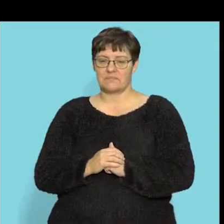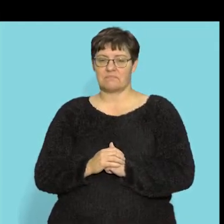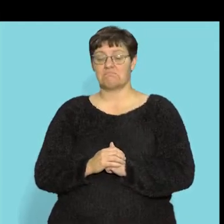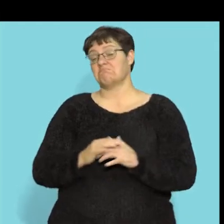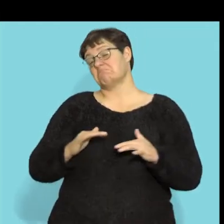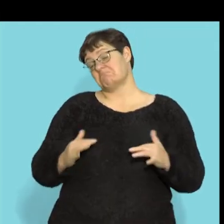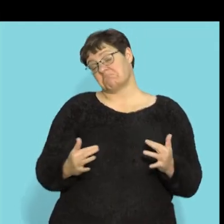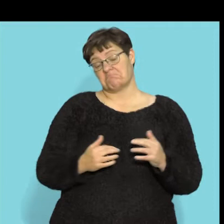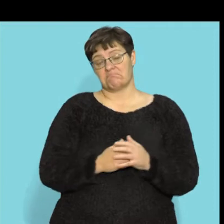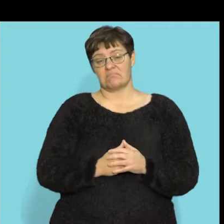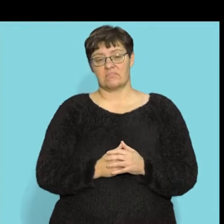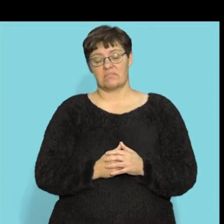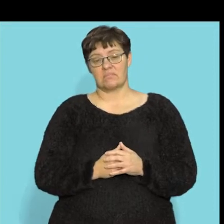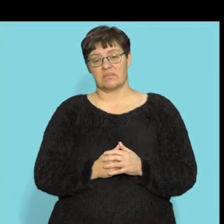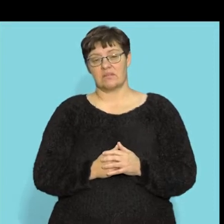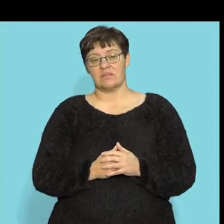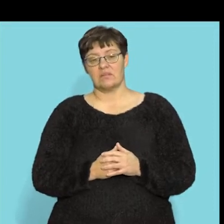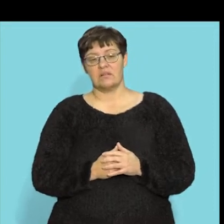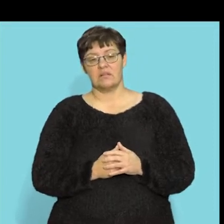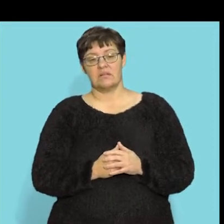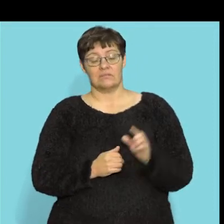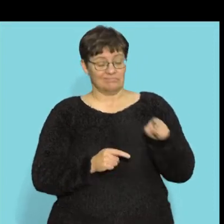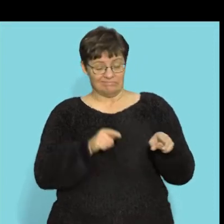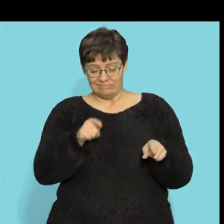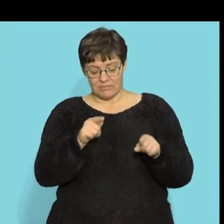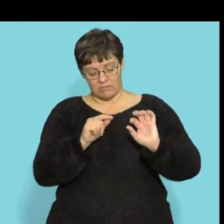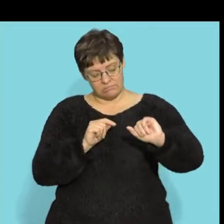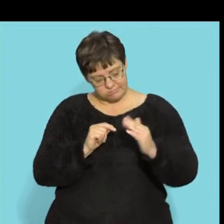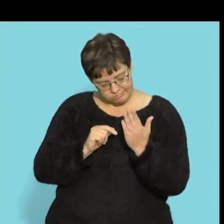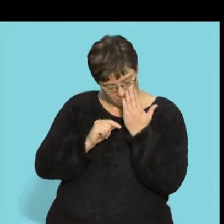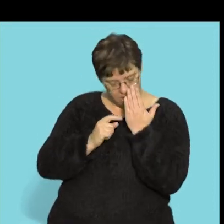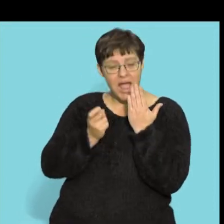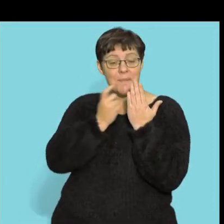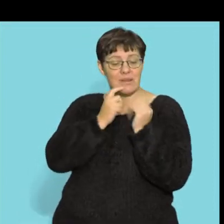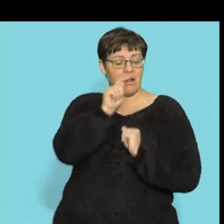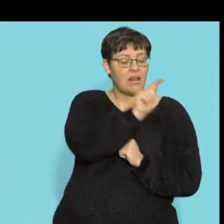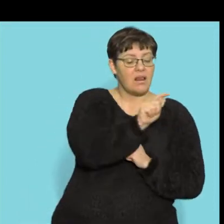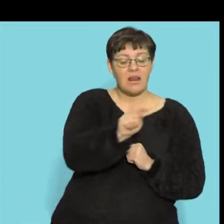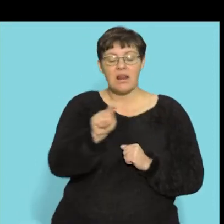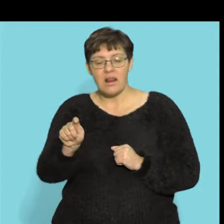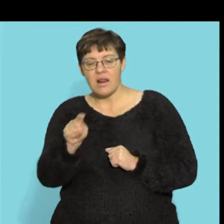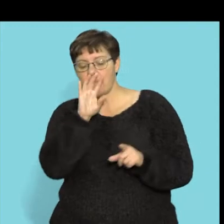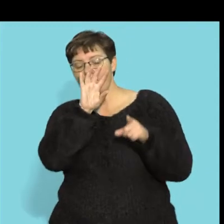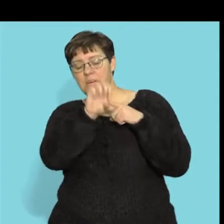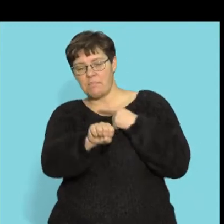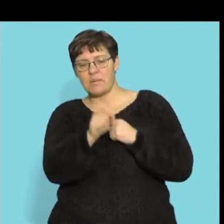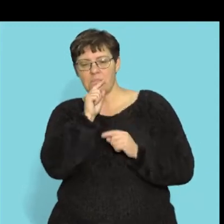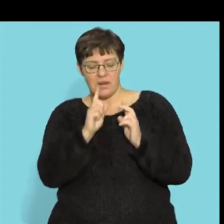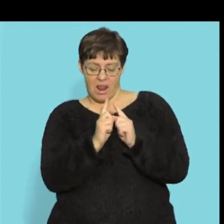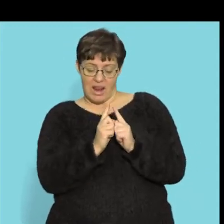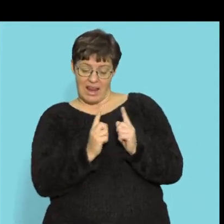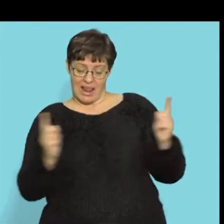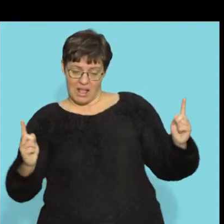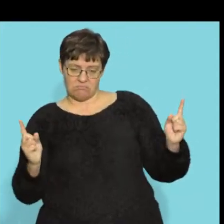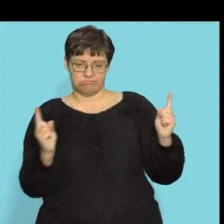we are saying that based on this micro view of metals, we can predict this, how does length affect resistance